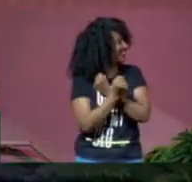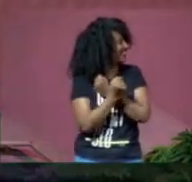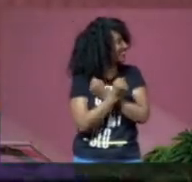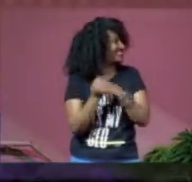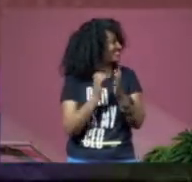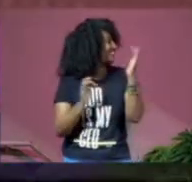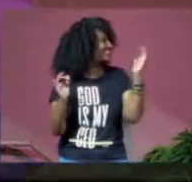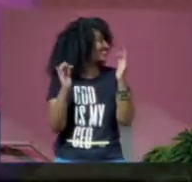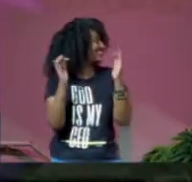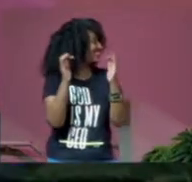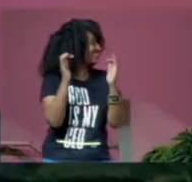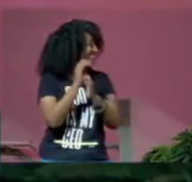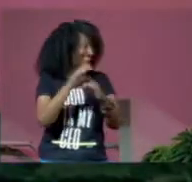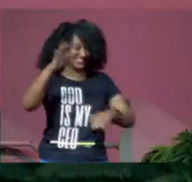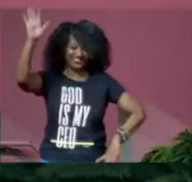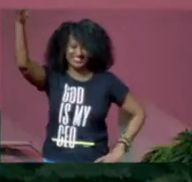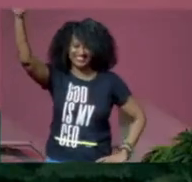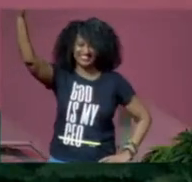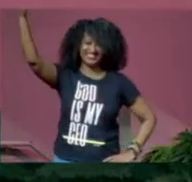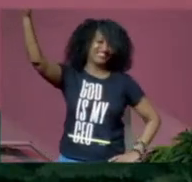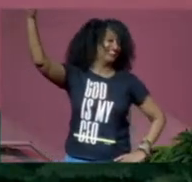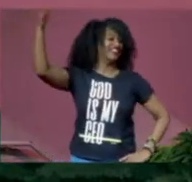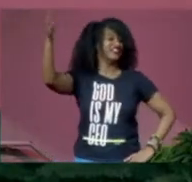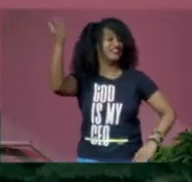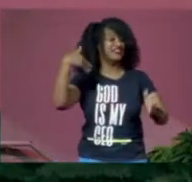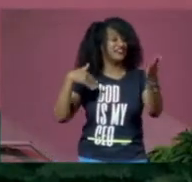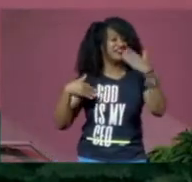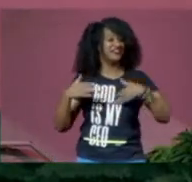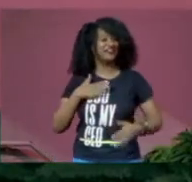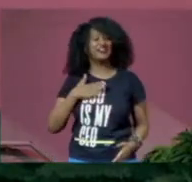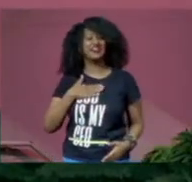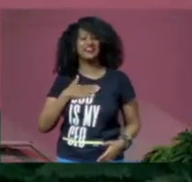Love Jesus. Come on.